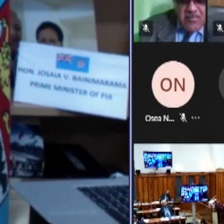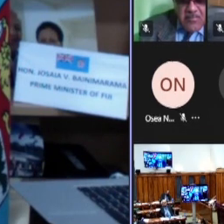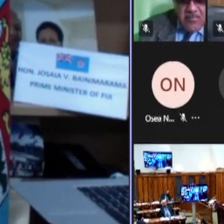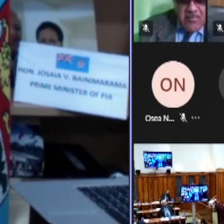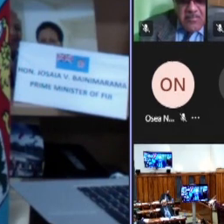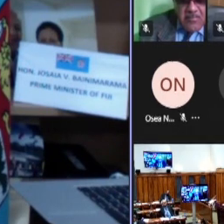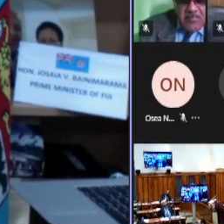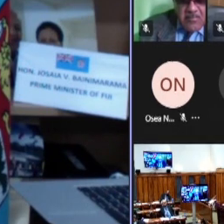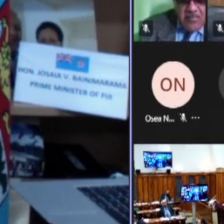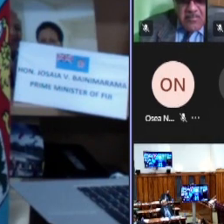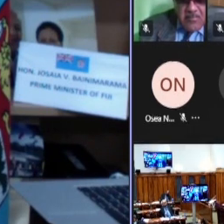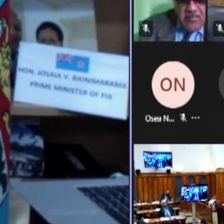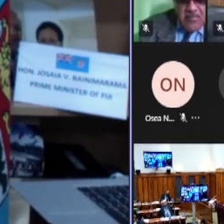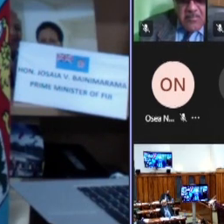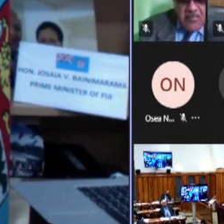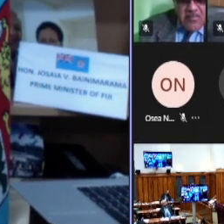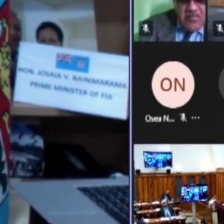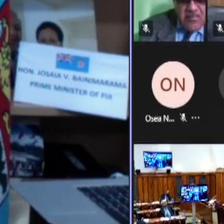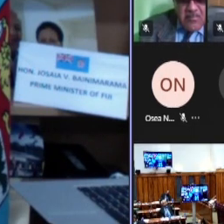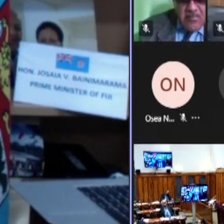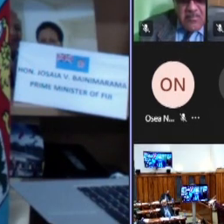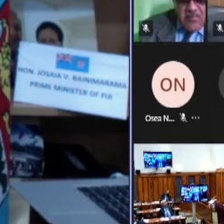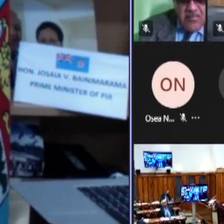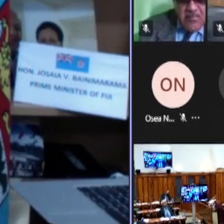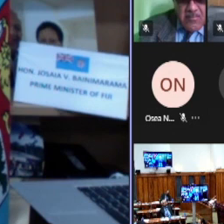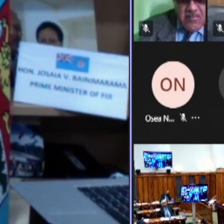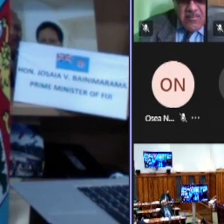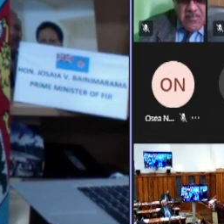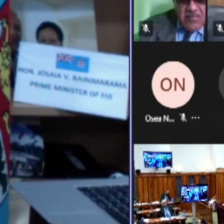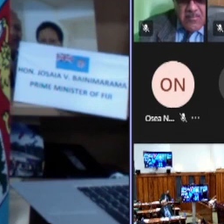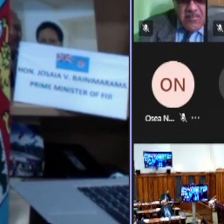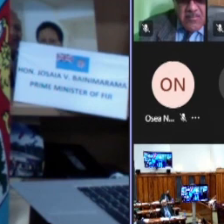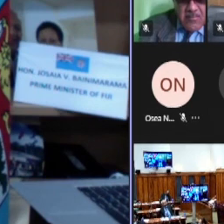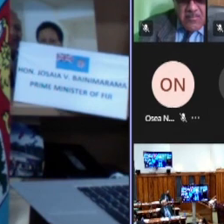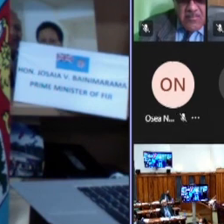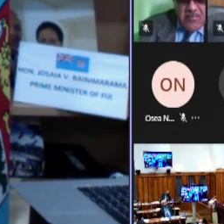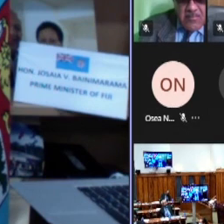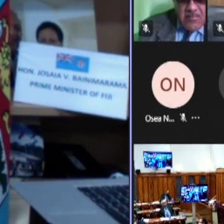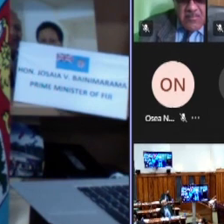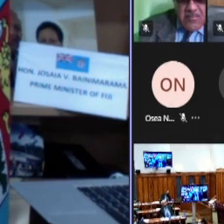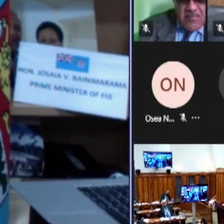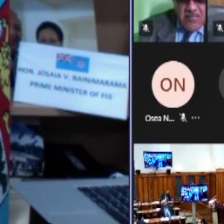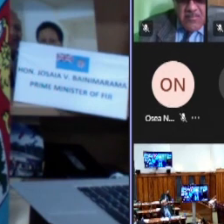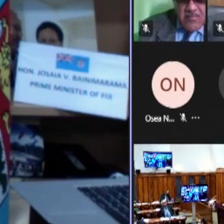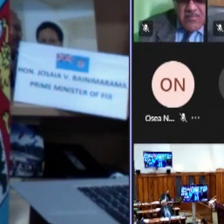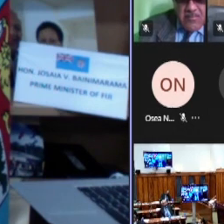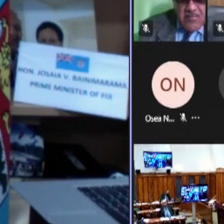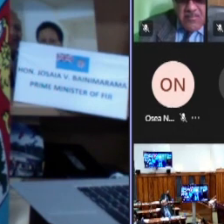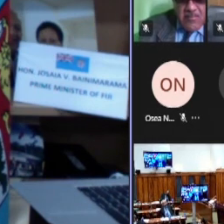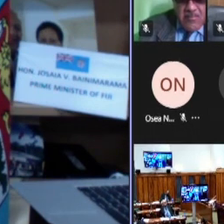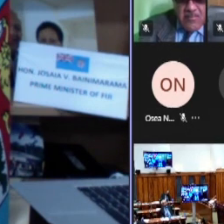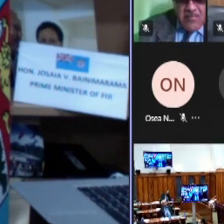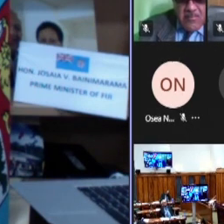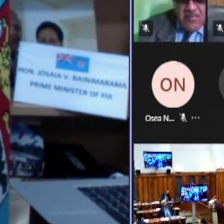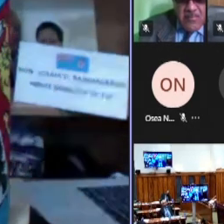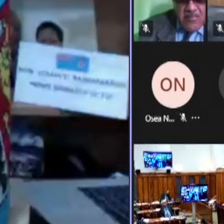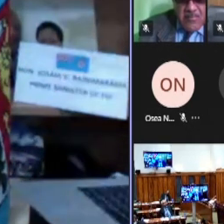bill, as their distraction of choice from a budget they are terrified to talk about.